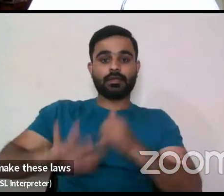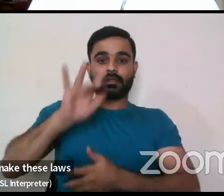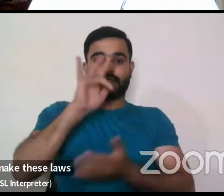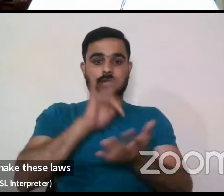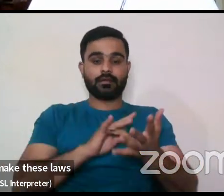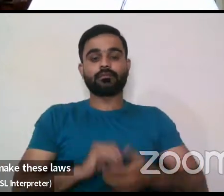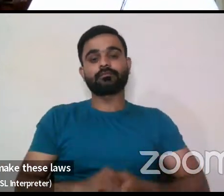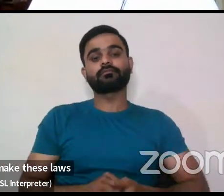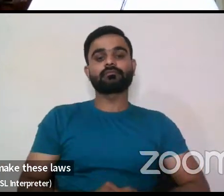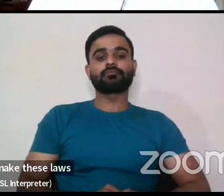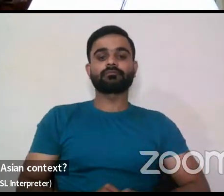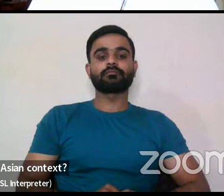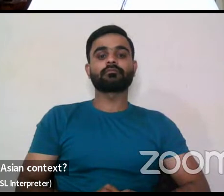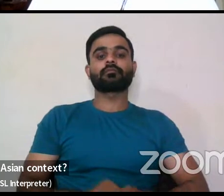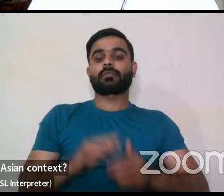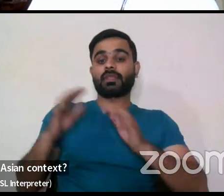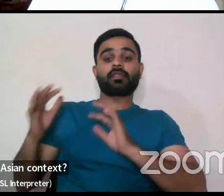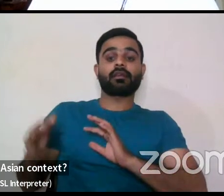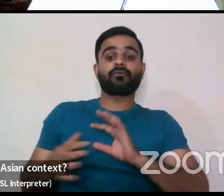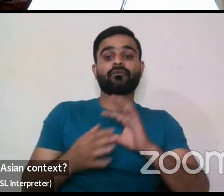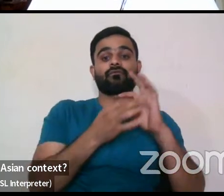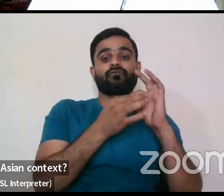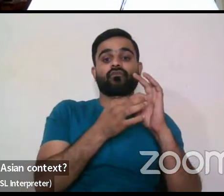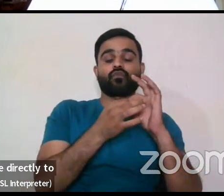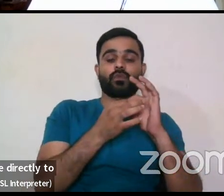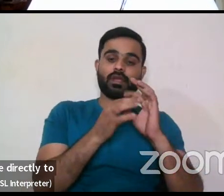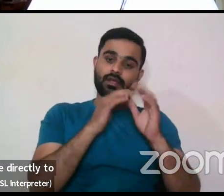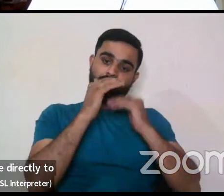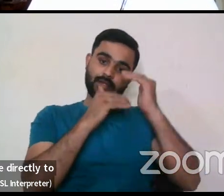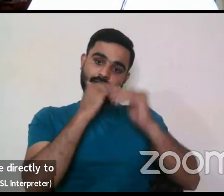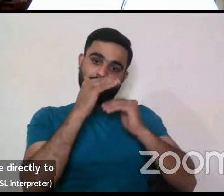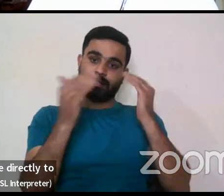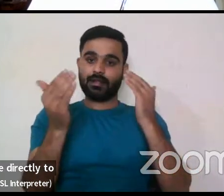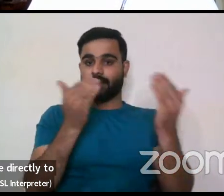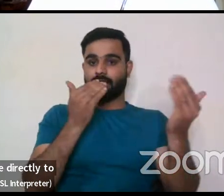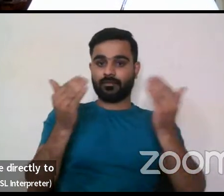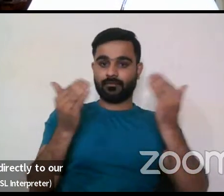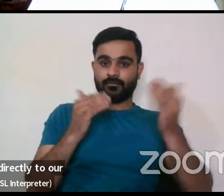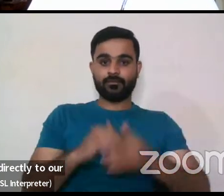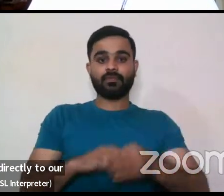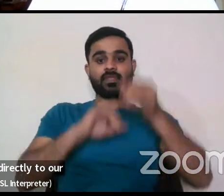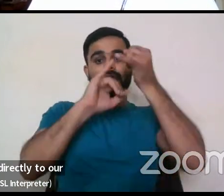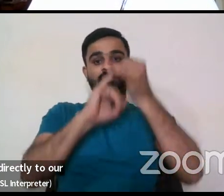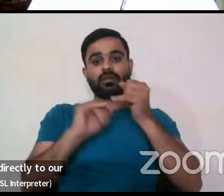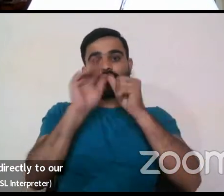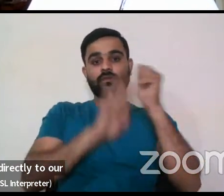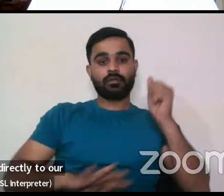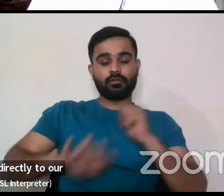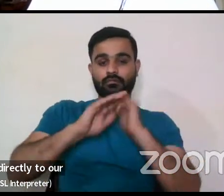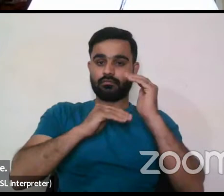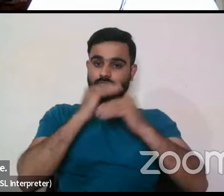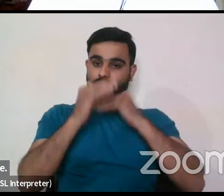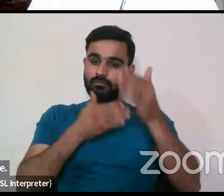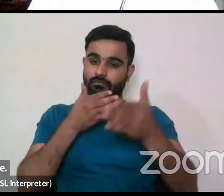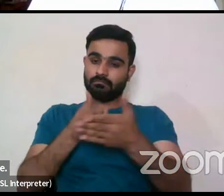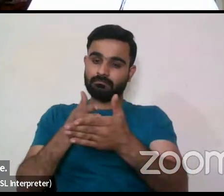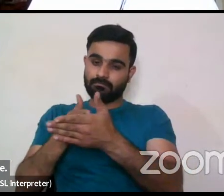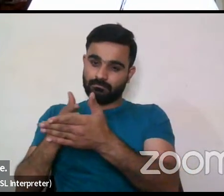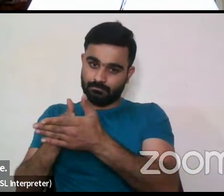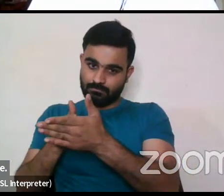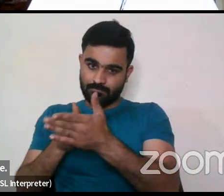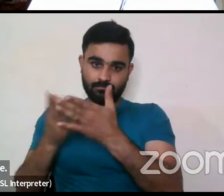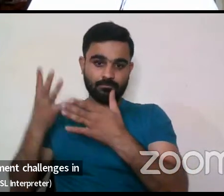instance, linking them more directly to our development imperative. All South Asian countries have development challenges,